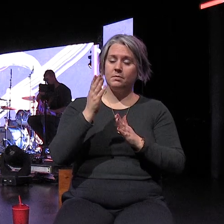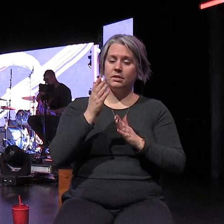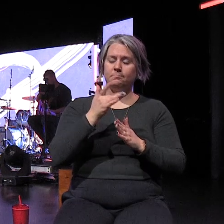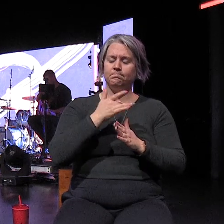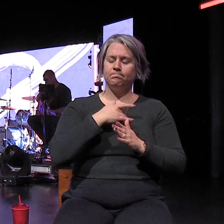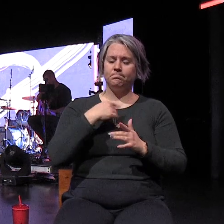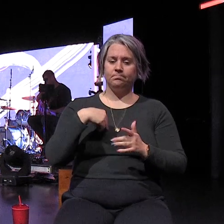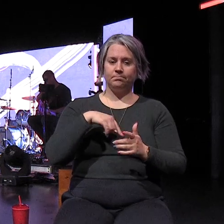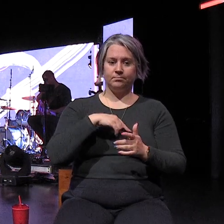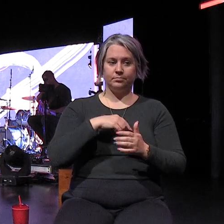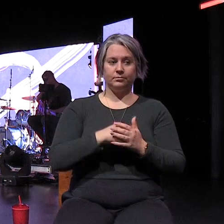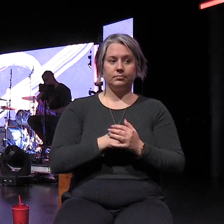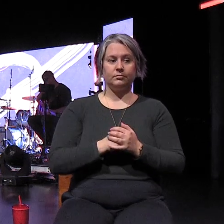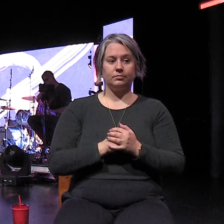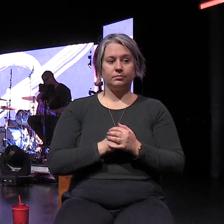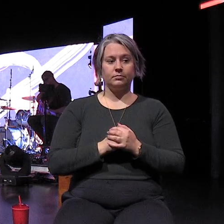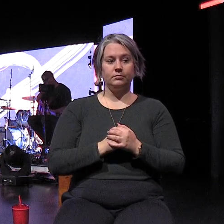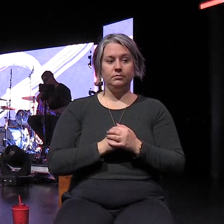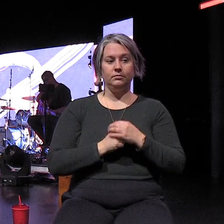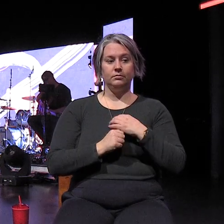You know, we're at this crossroad of surrender.